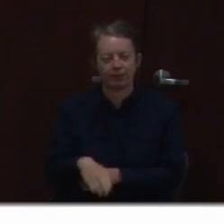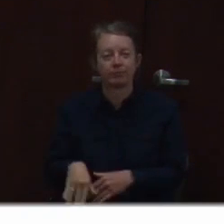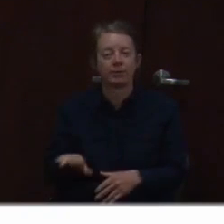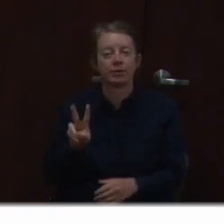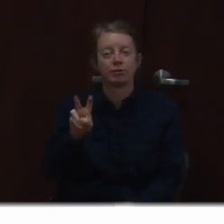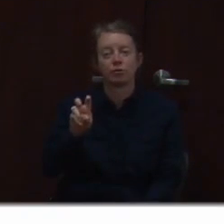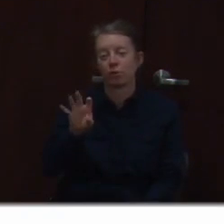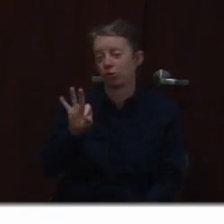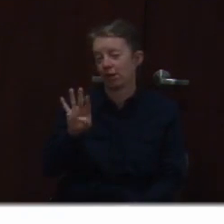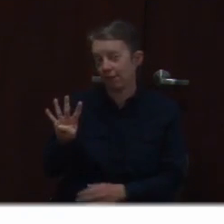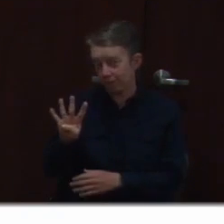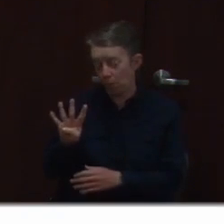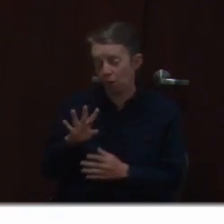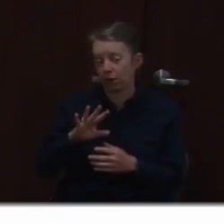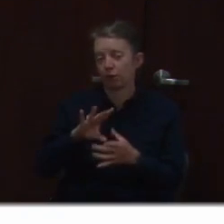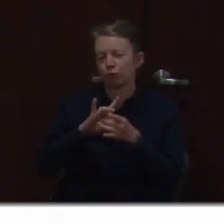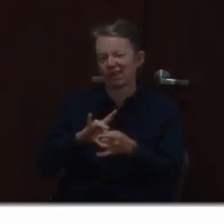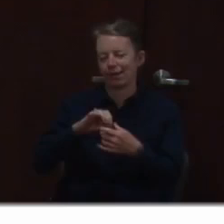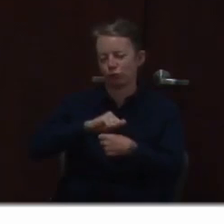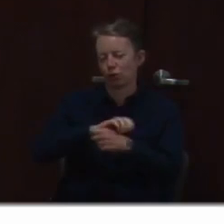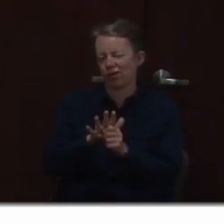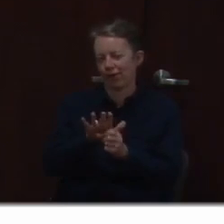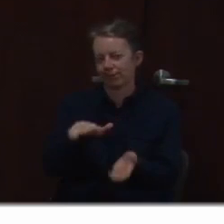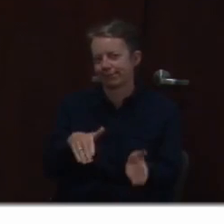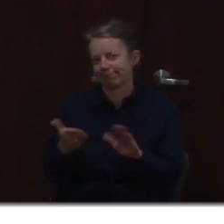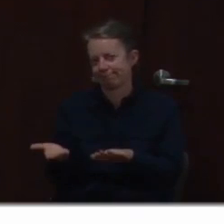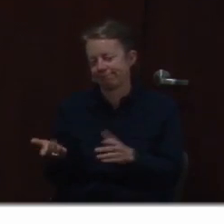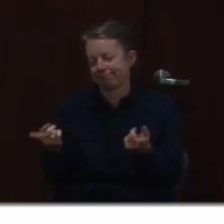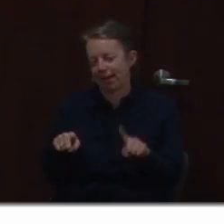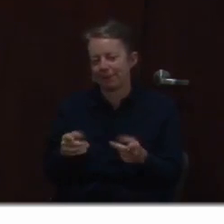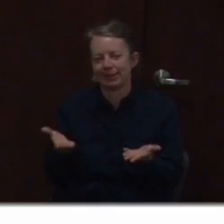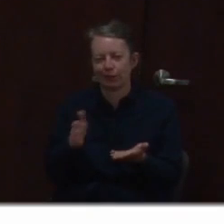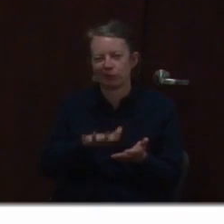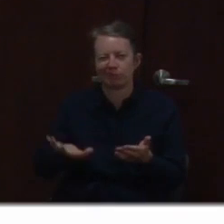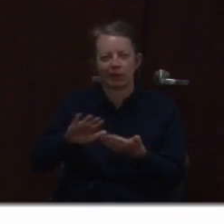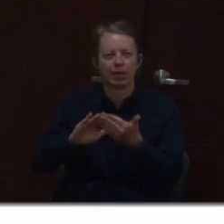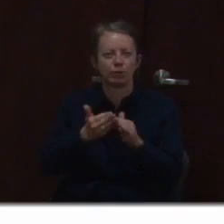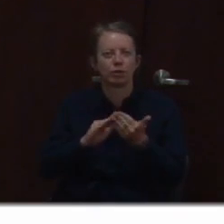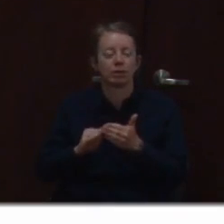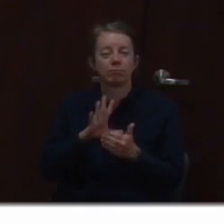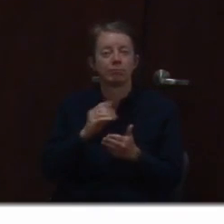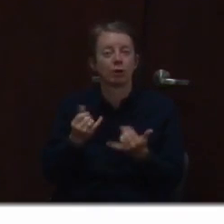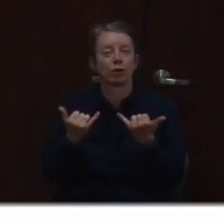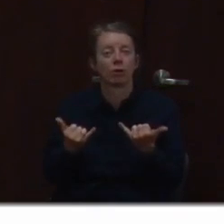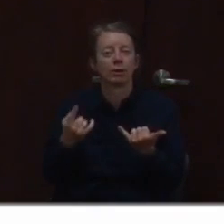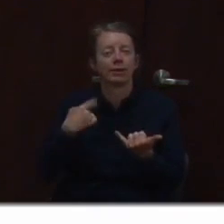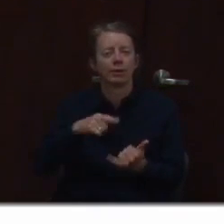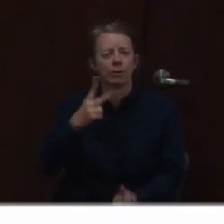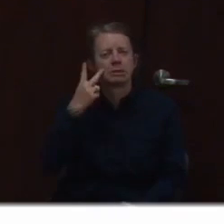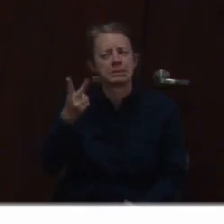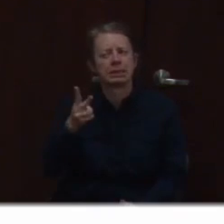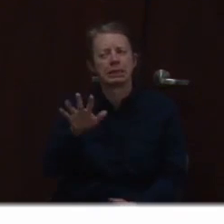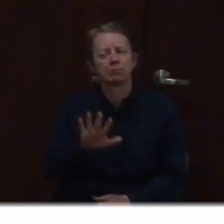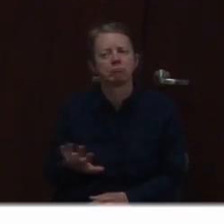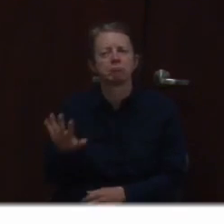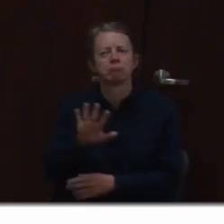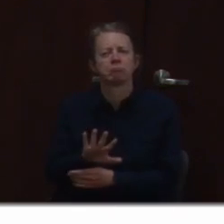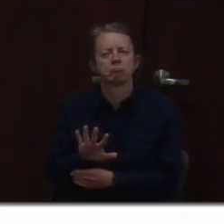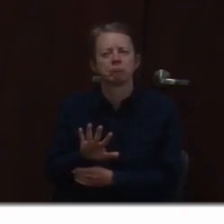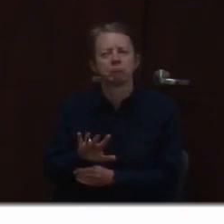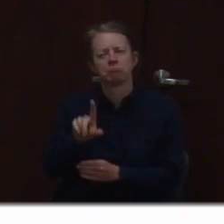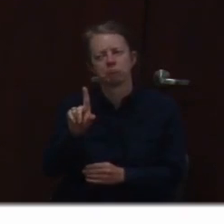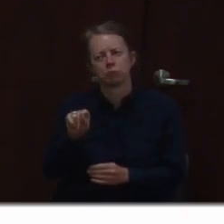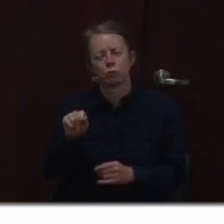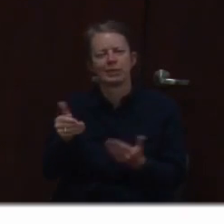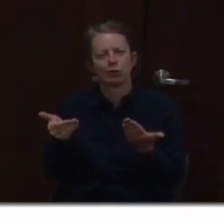294 COVID-19 related deaths have occurred in our community, and currently we are seeing roughly about 20